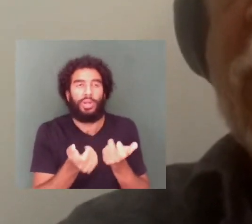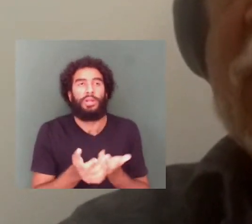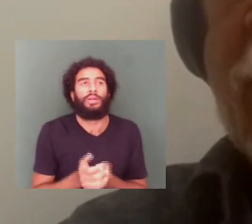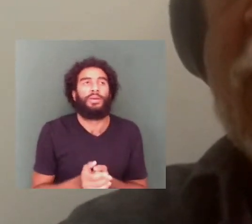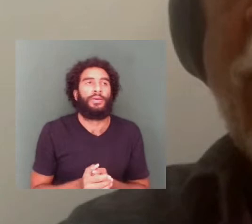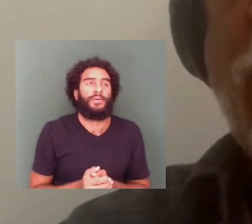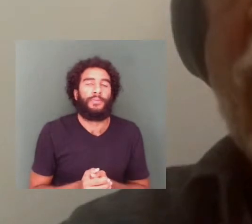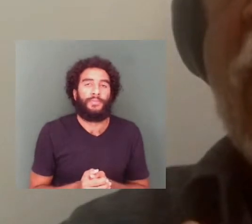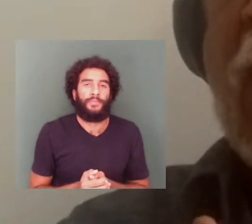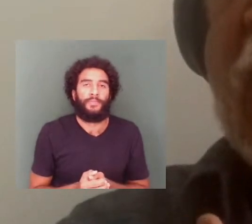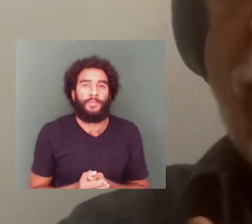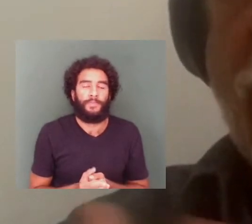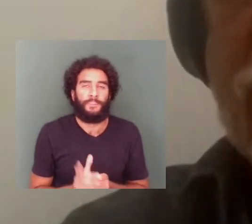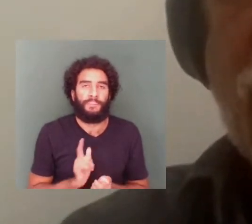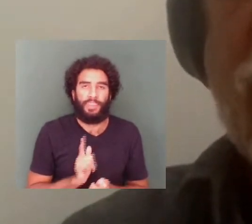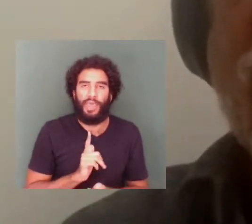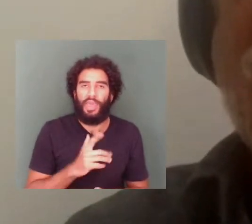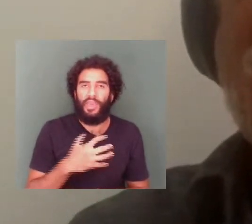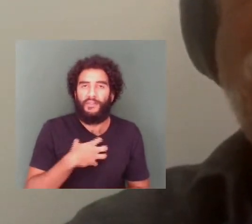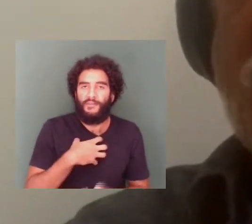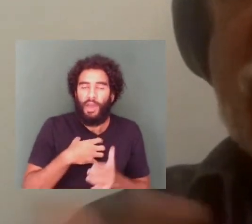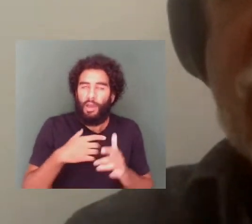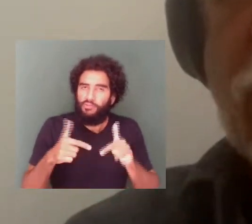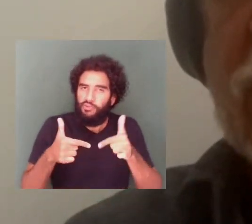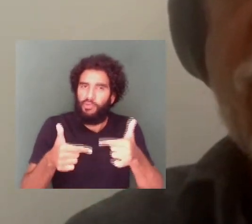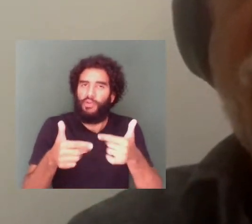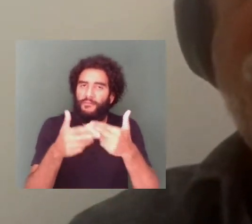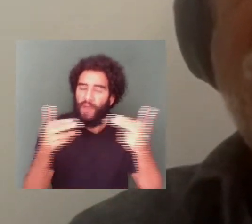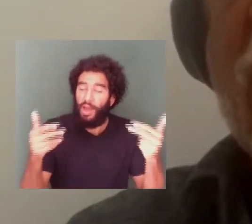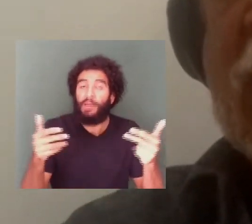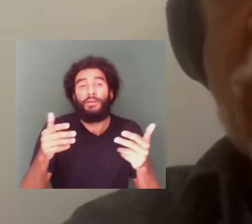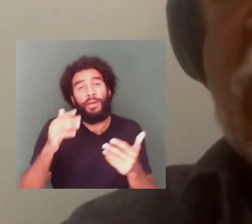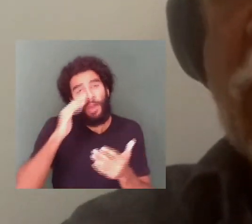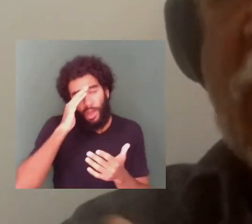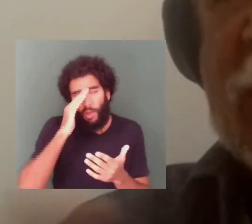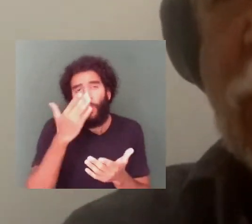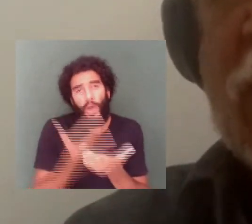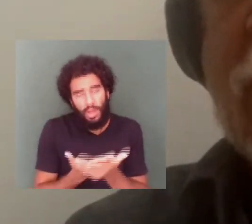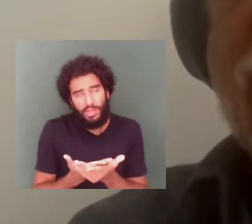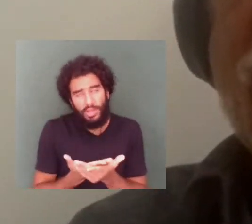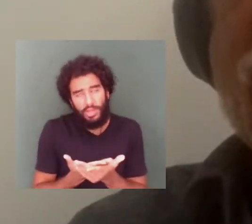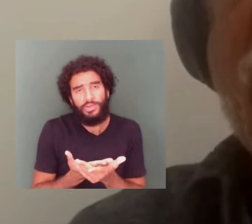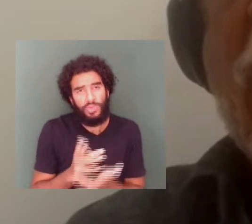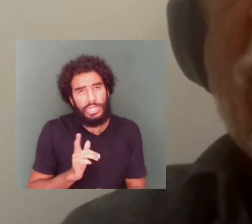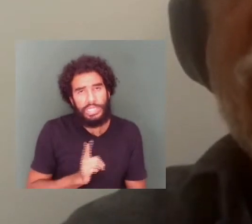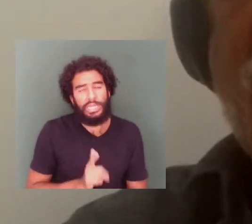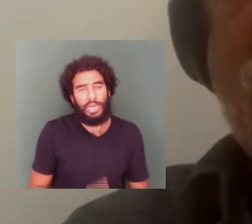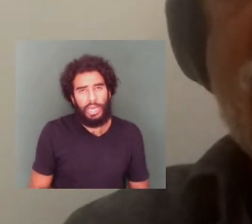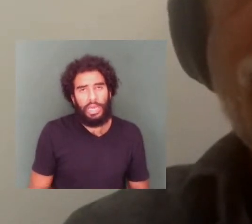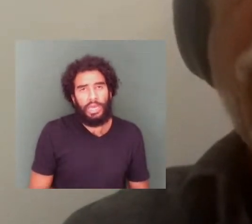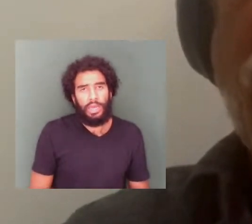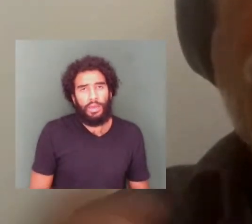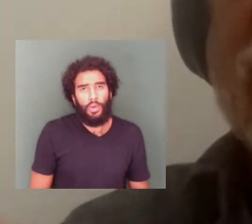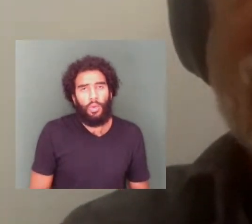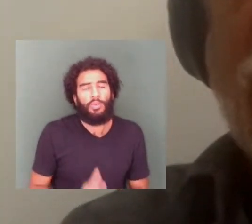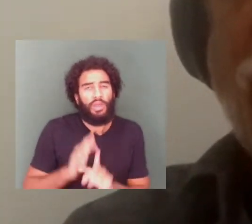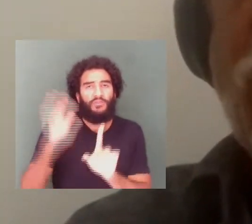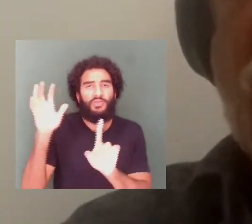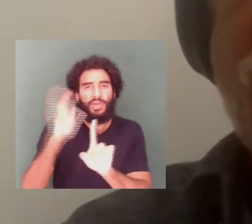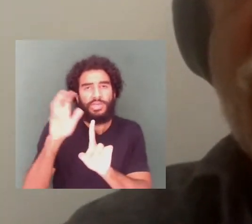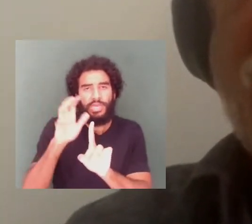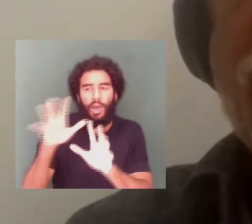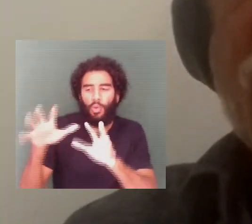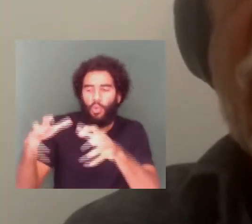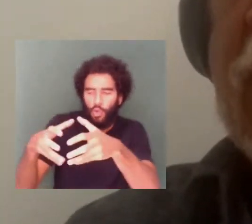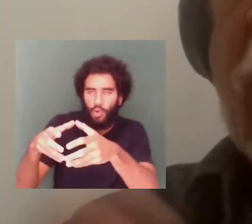has been shown throughout history, that it was the civil society, the